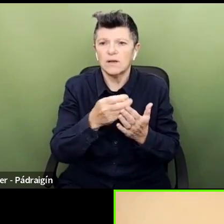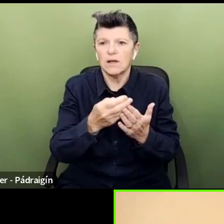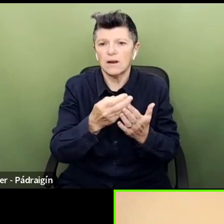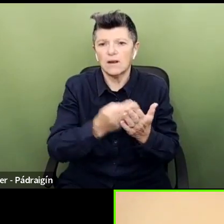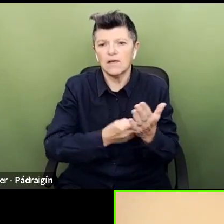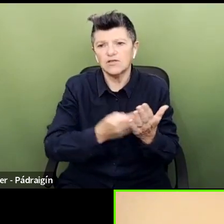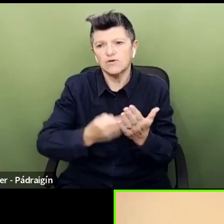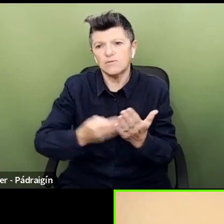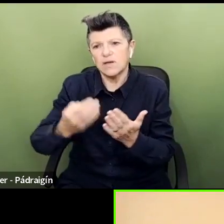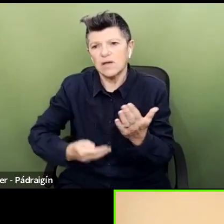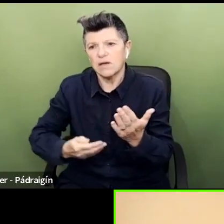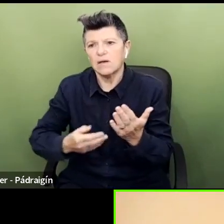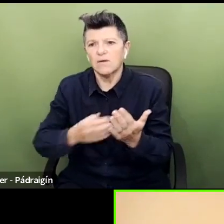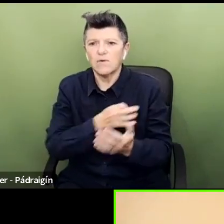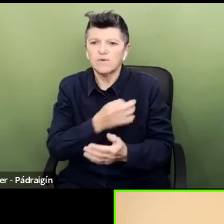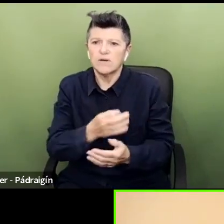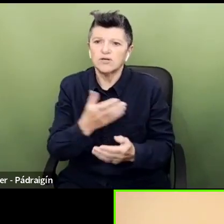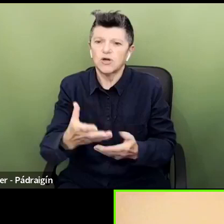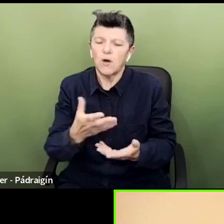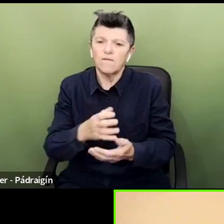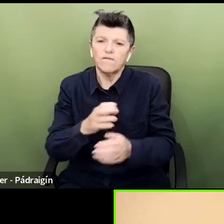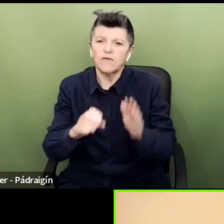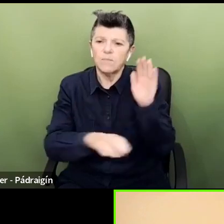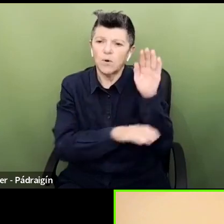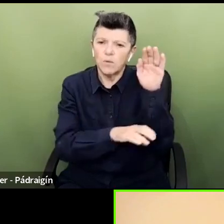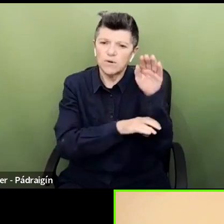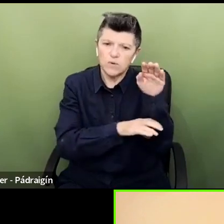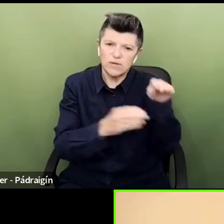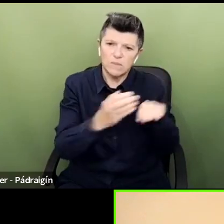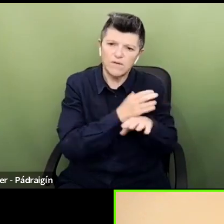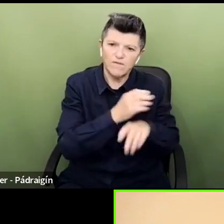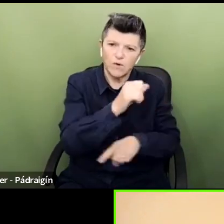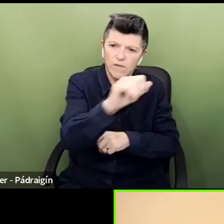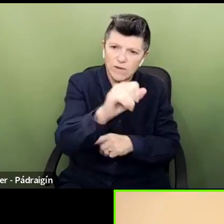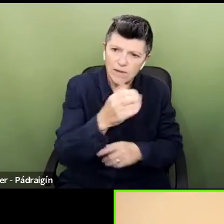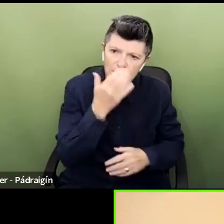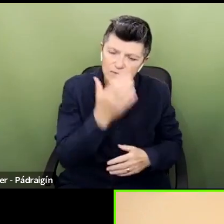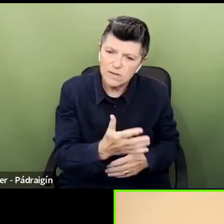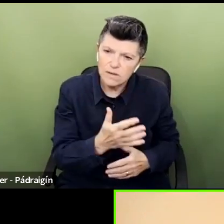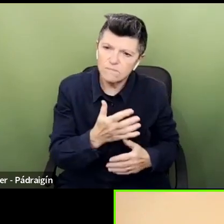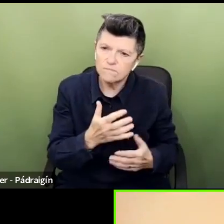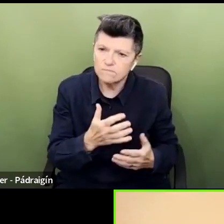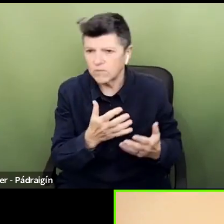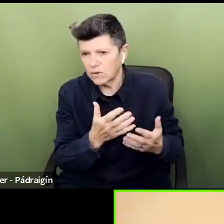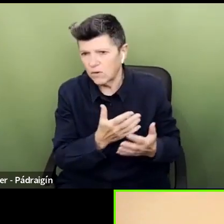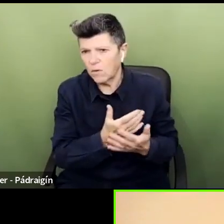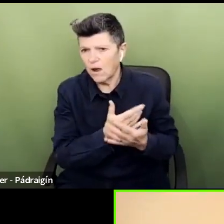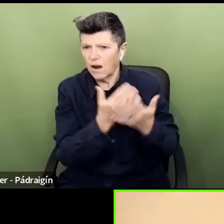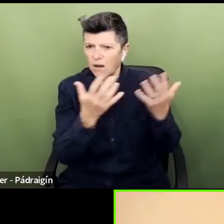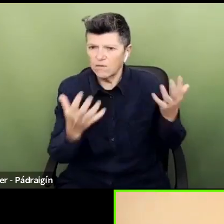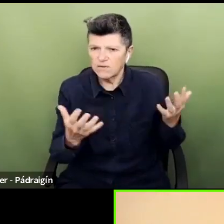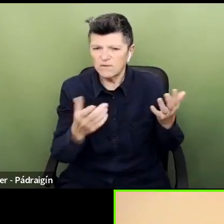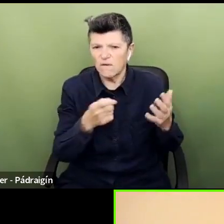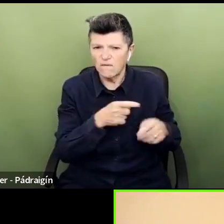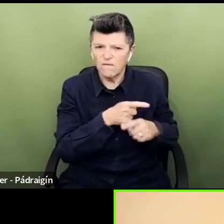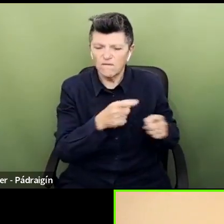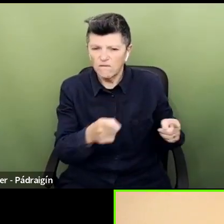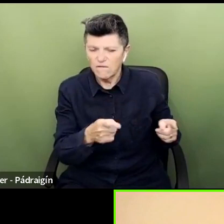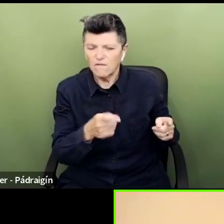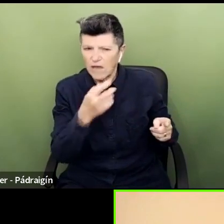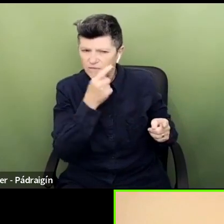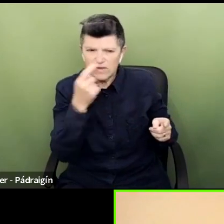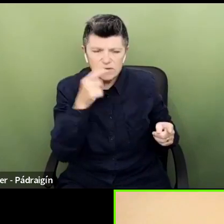of bourgeoisie. Before the revolution, it appeared quite prevalent that there was some kind of malaise. The bourgeoisie